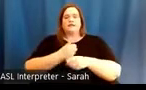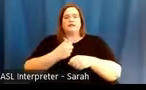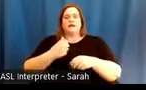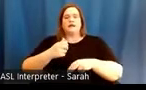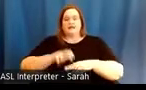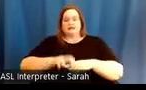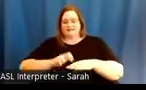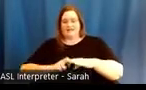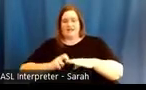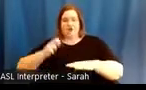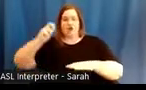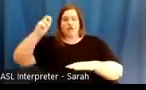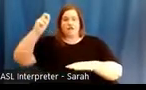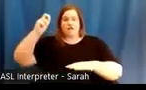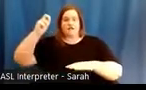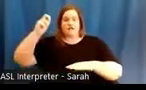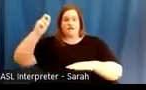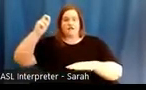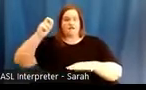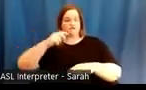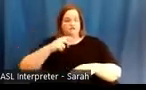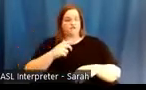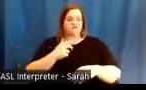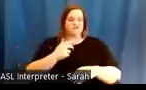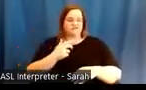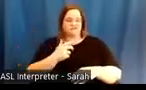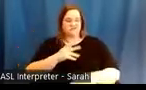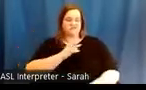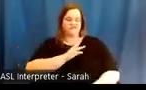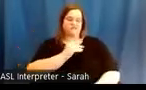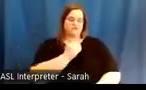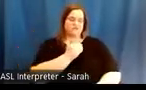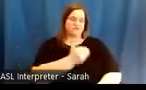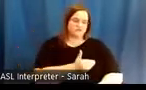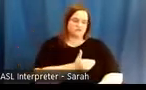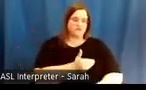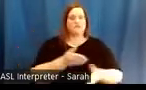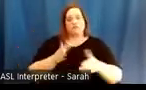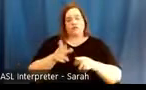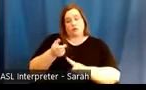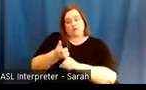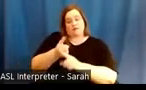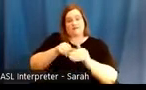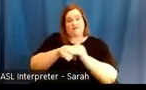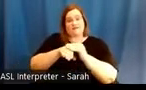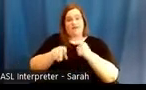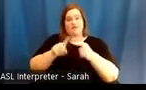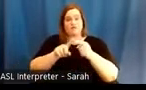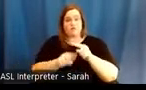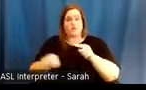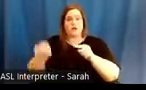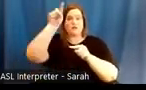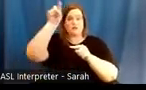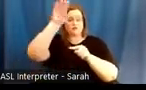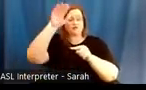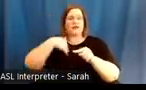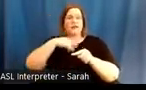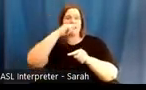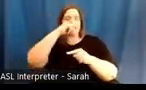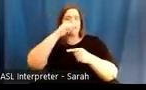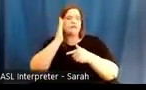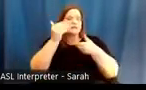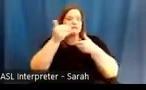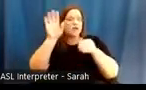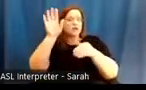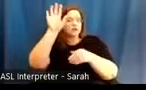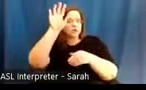us consent to get a stair lift, which would allow him access to the upstairs where our kids' bedrooms were and where